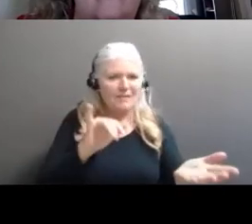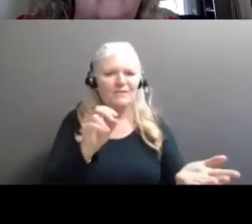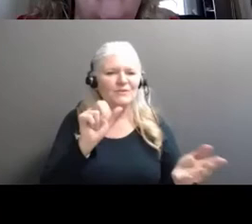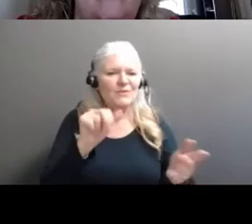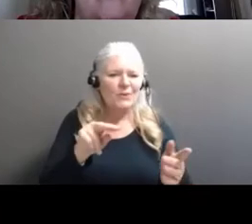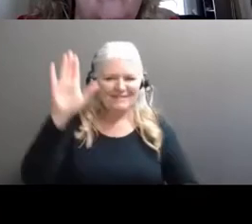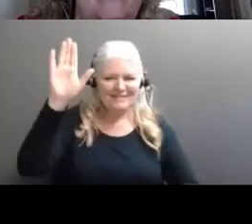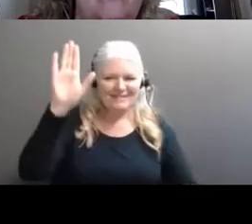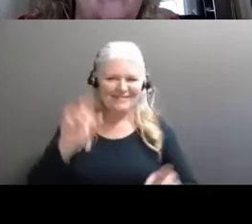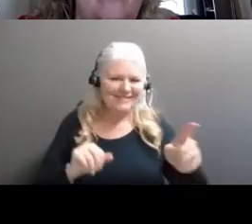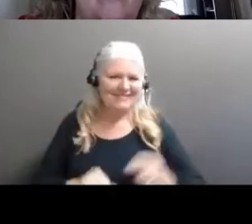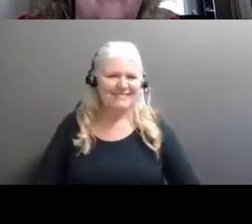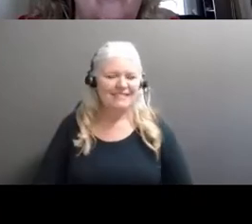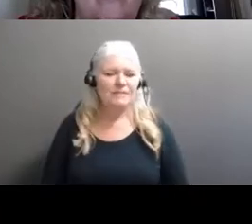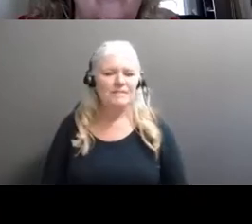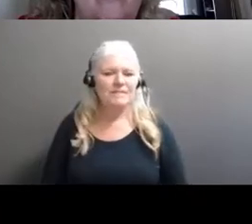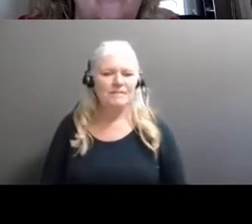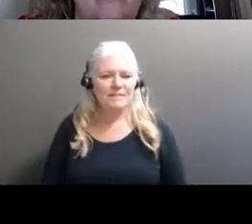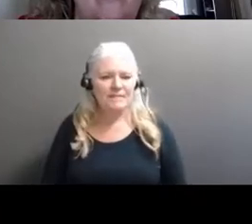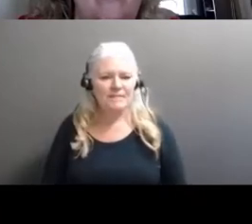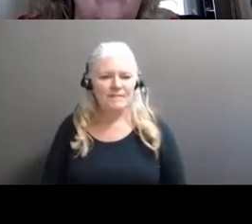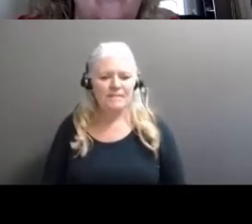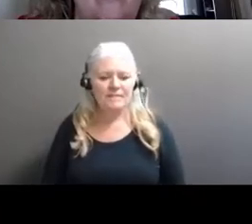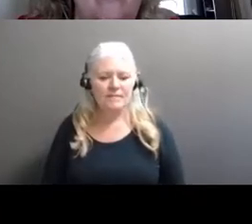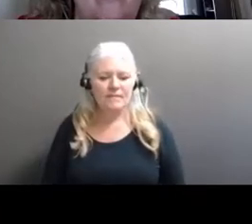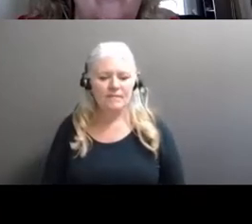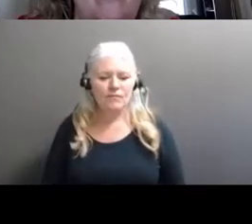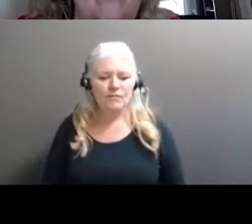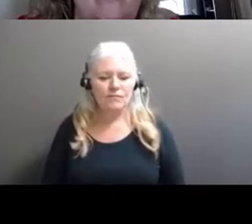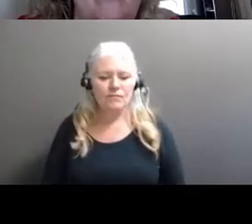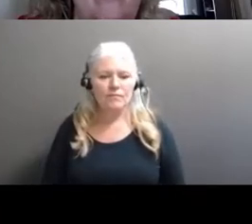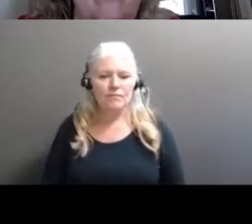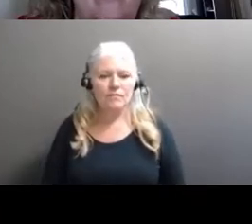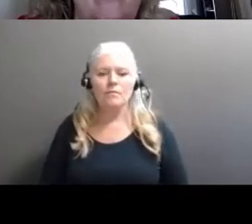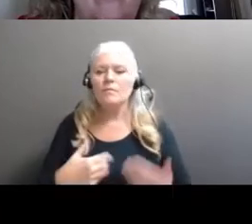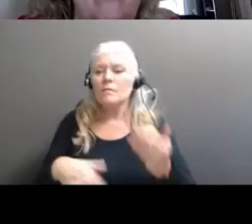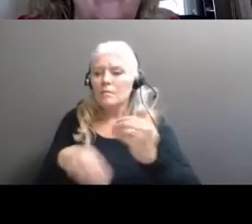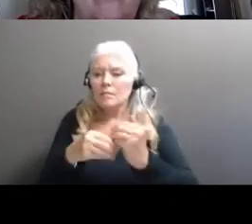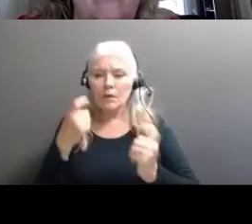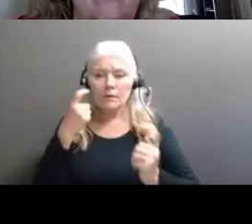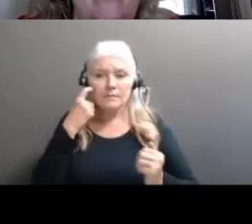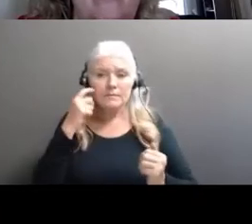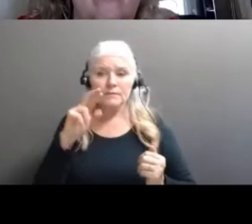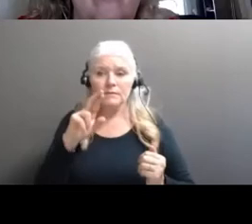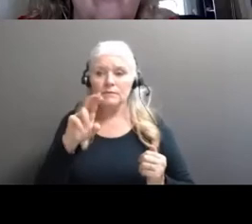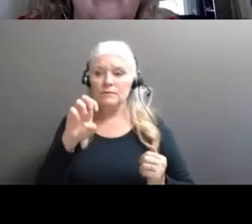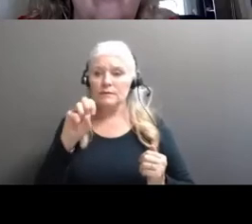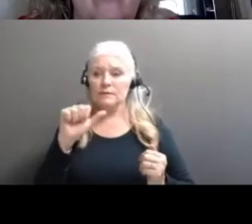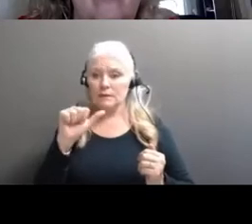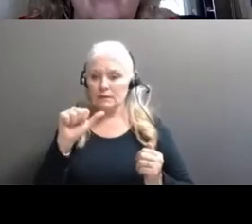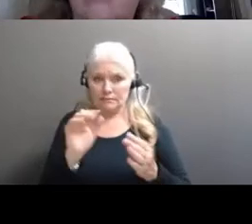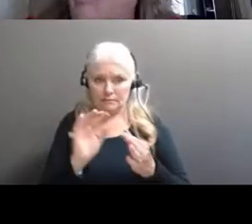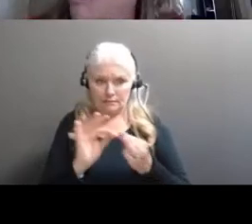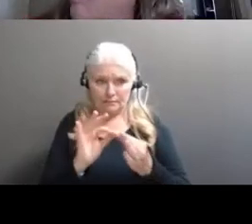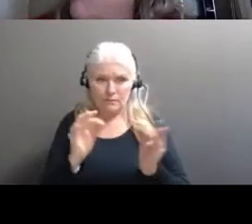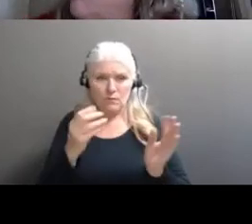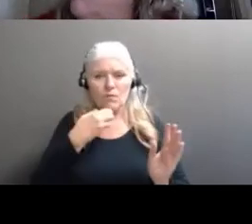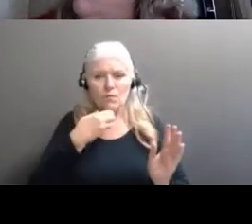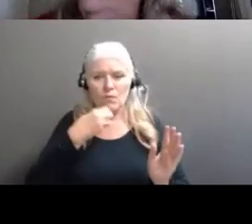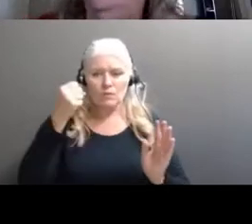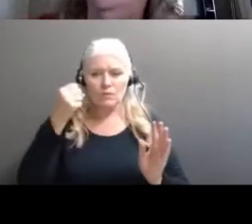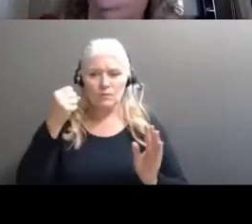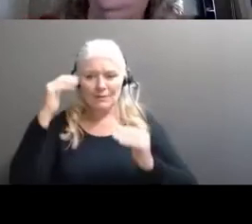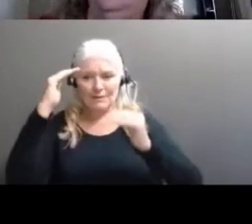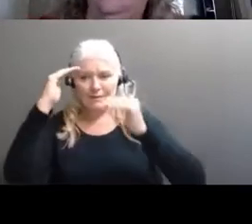hand. Yeah. So I just wanted to add a little comment to what Risa said about older adults being reluctant. And Risa was focusing